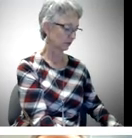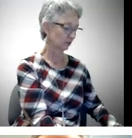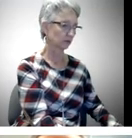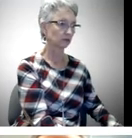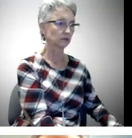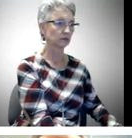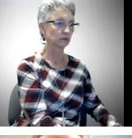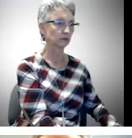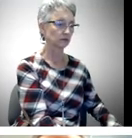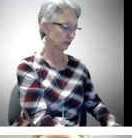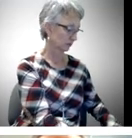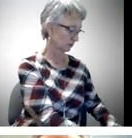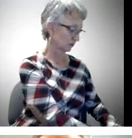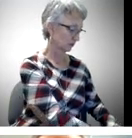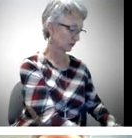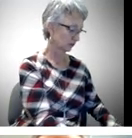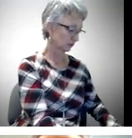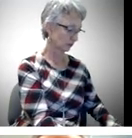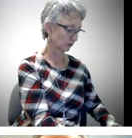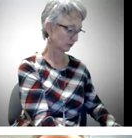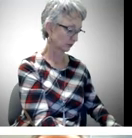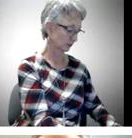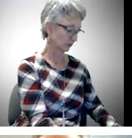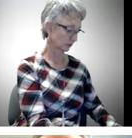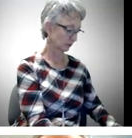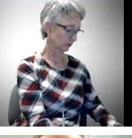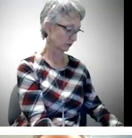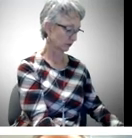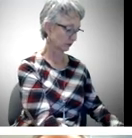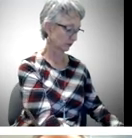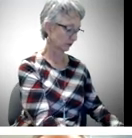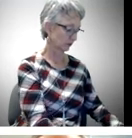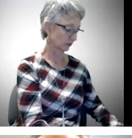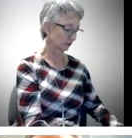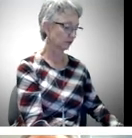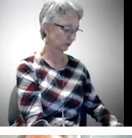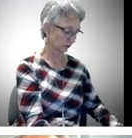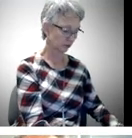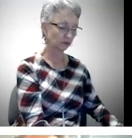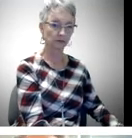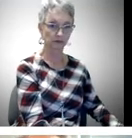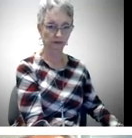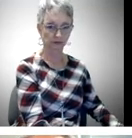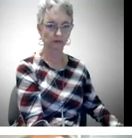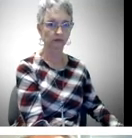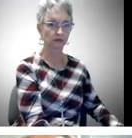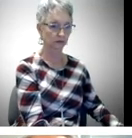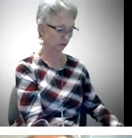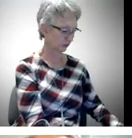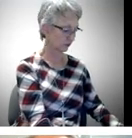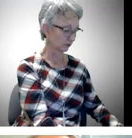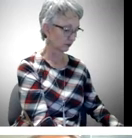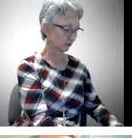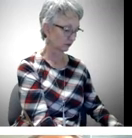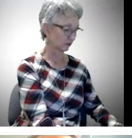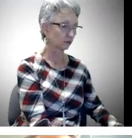trying to make our forms in plain English so that people with disabilities can understand it. And